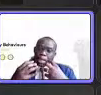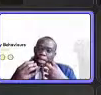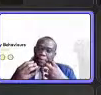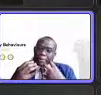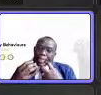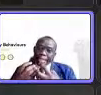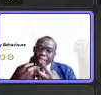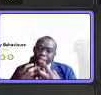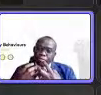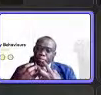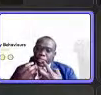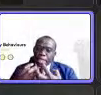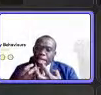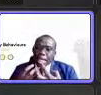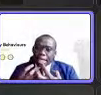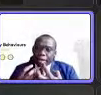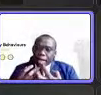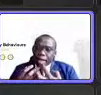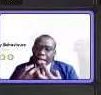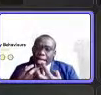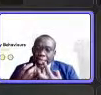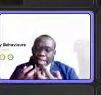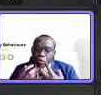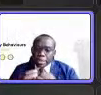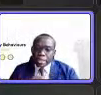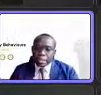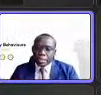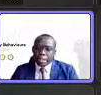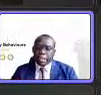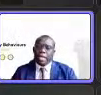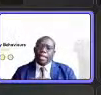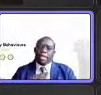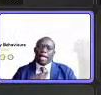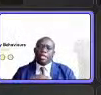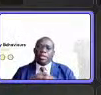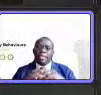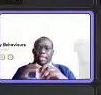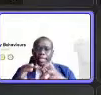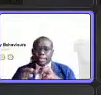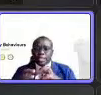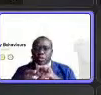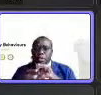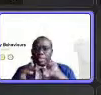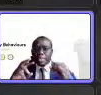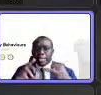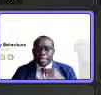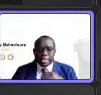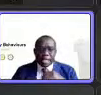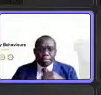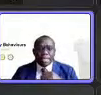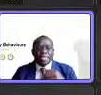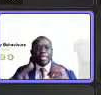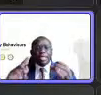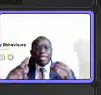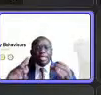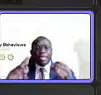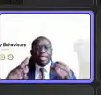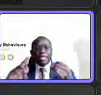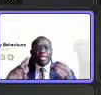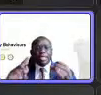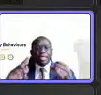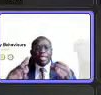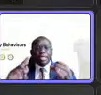of initiatives, particularly under Agenda 2063, that are actually targeted towards